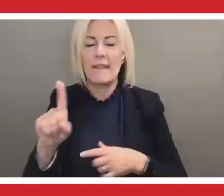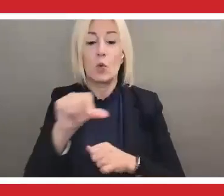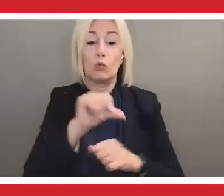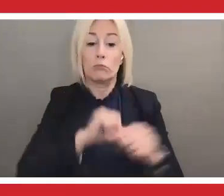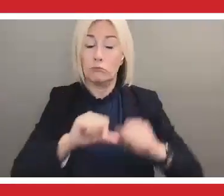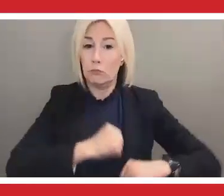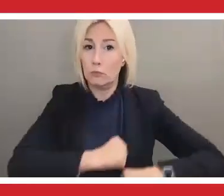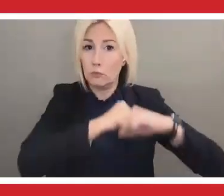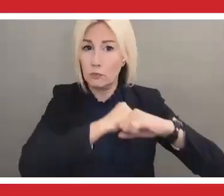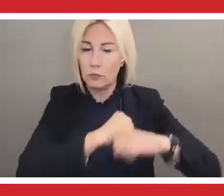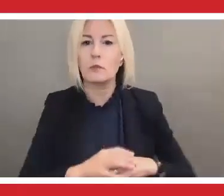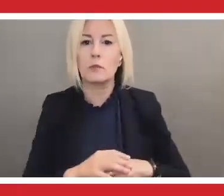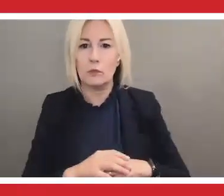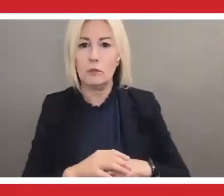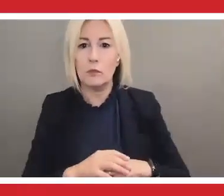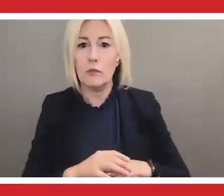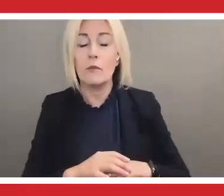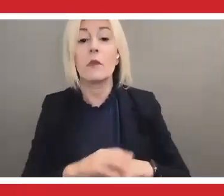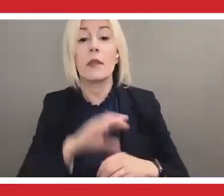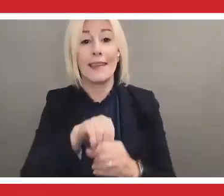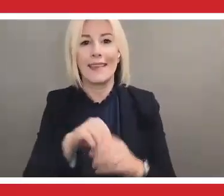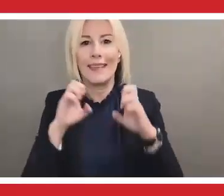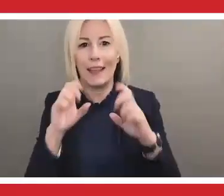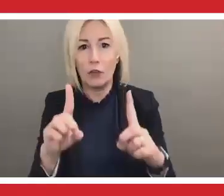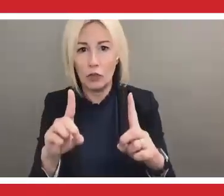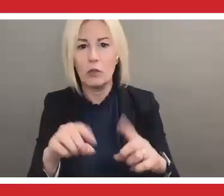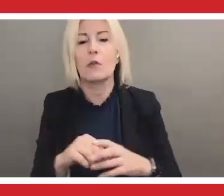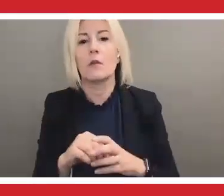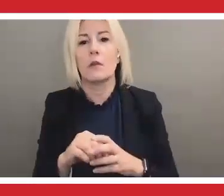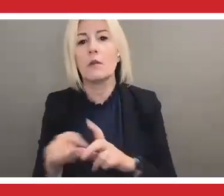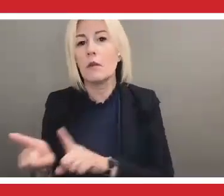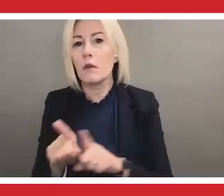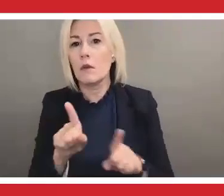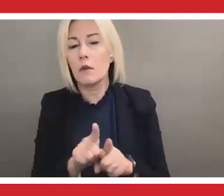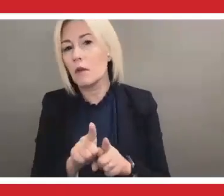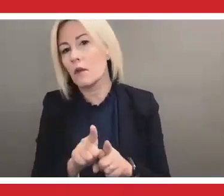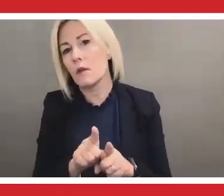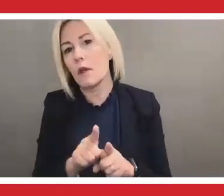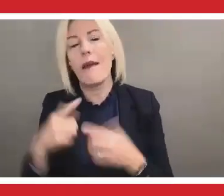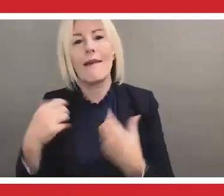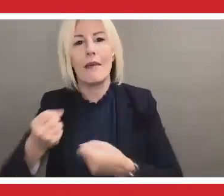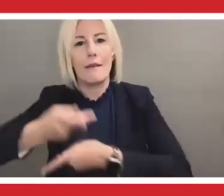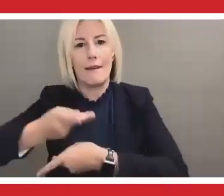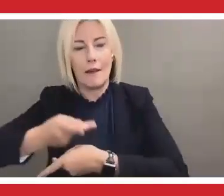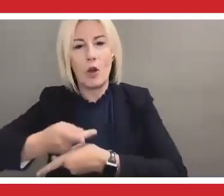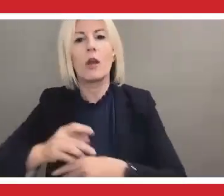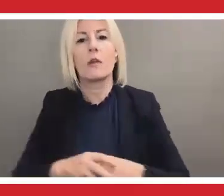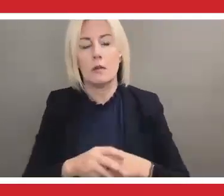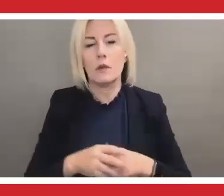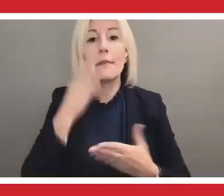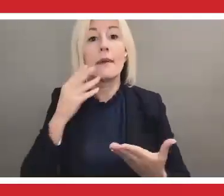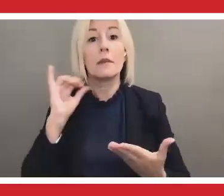of course, in the education, also healthcare, because this is really part of the